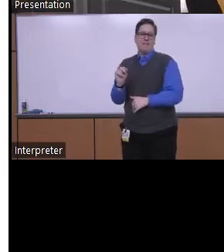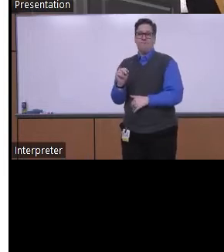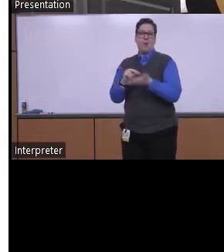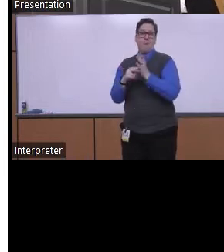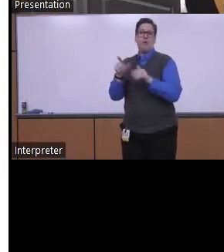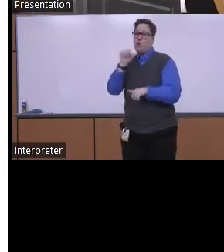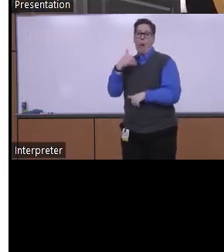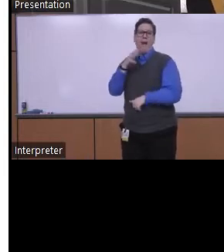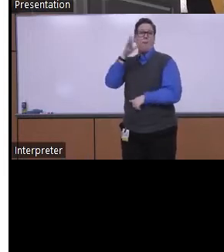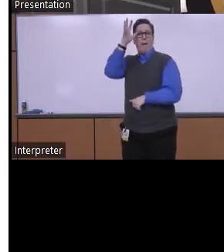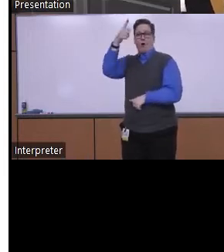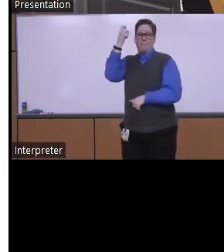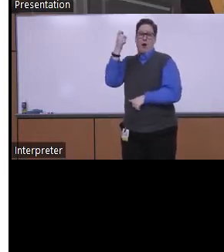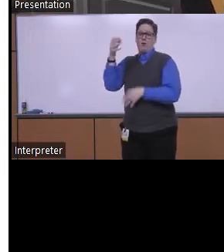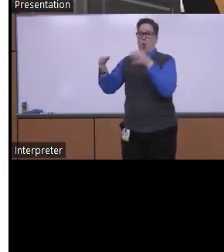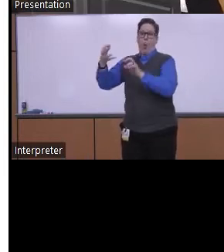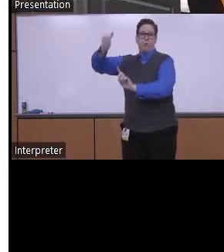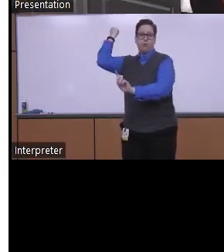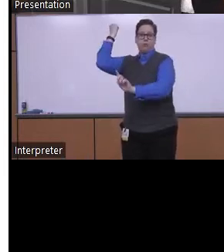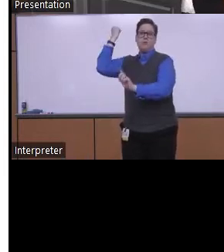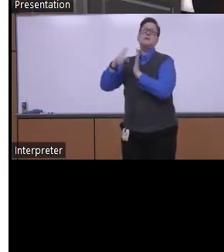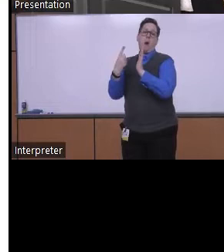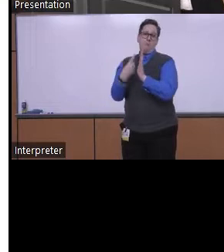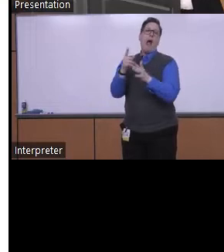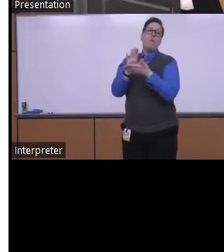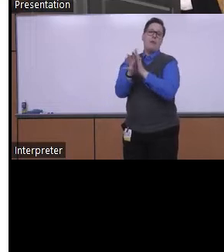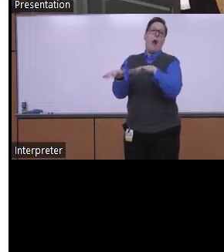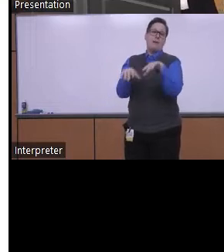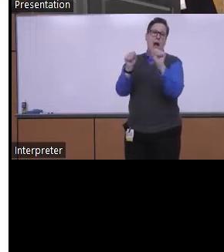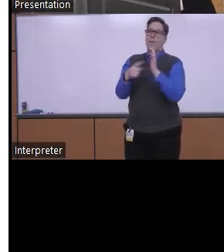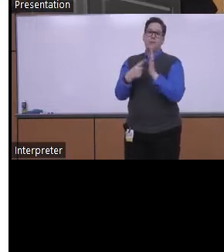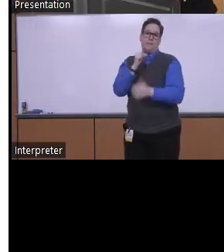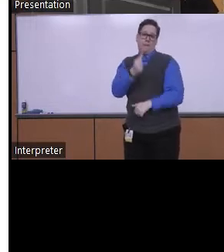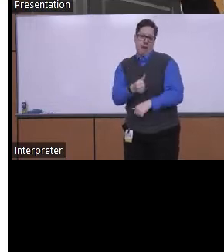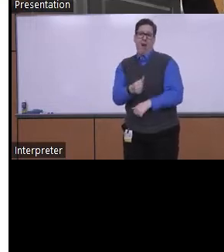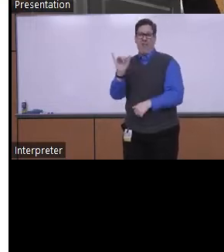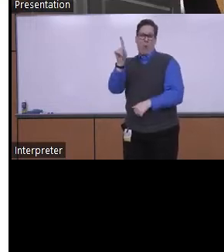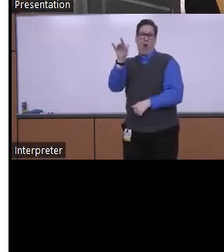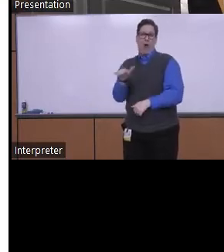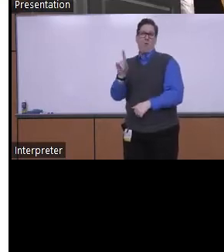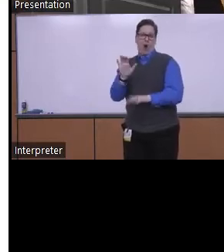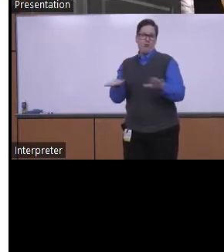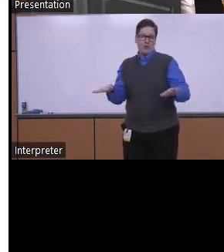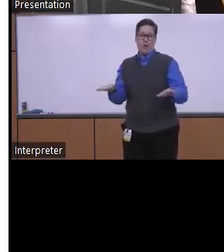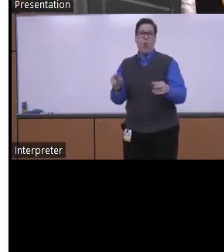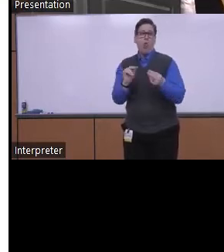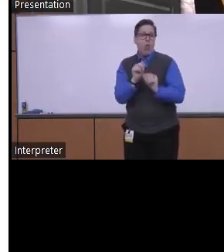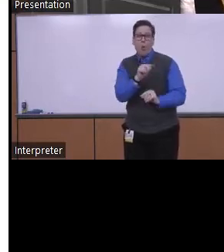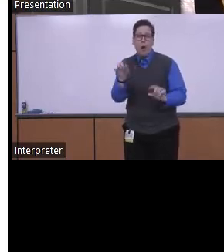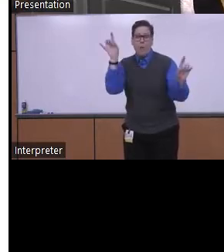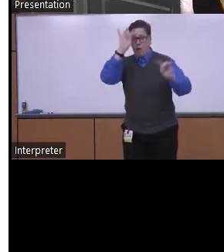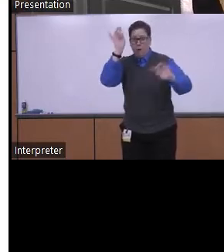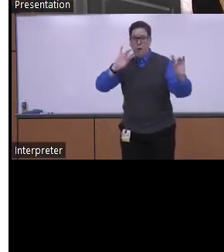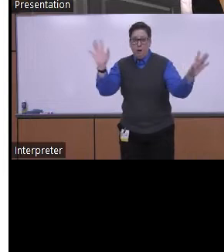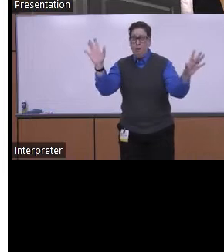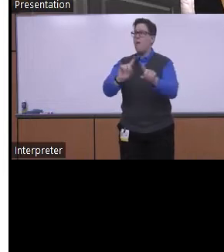longer have parents because of a separation. Sometimes that results in adoption, but sometimes it doesn't. These numbers are staggering.